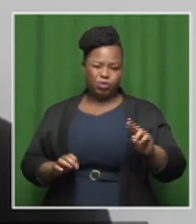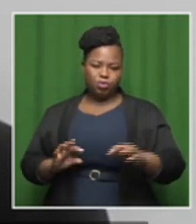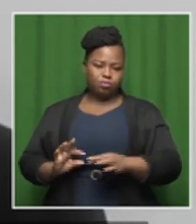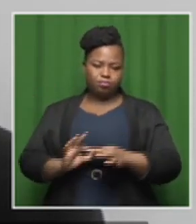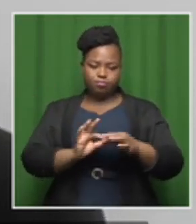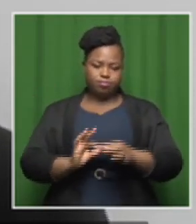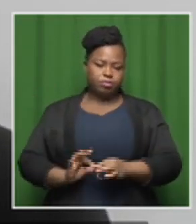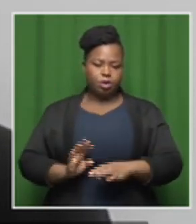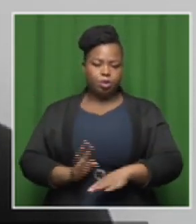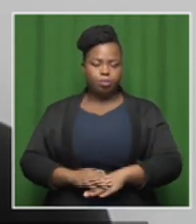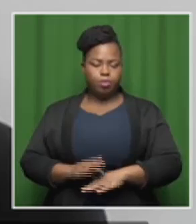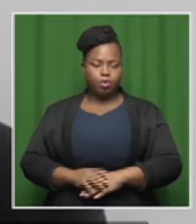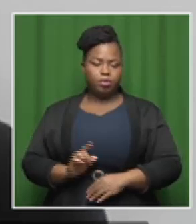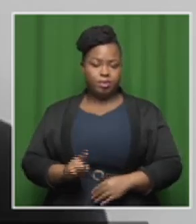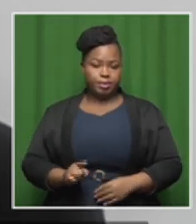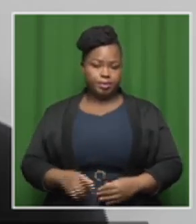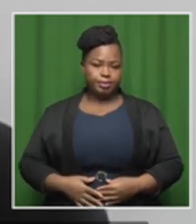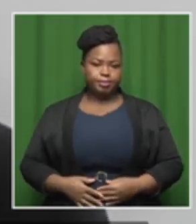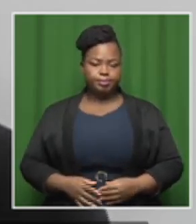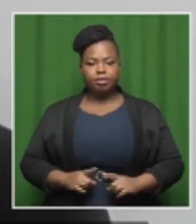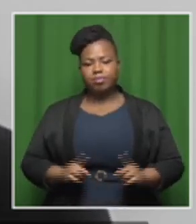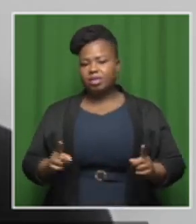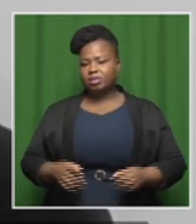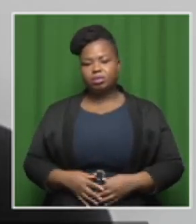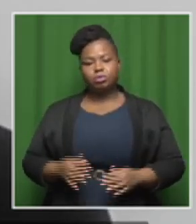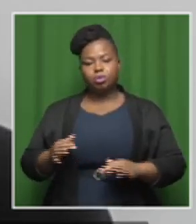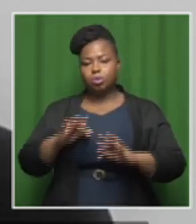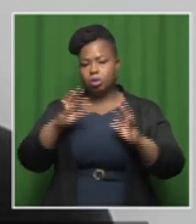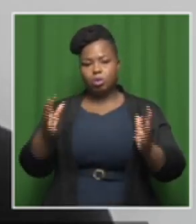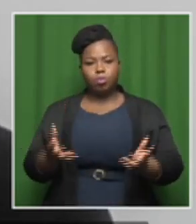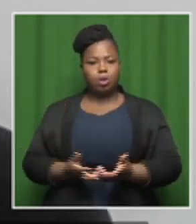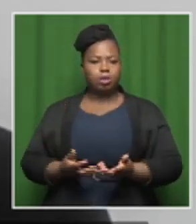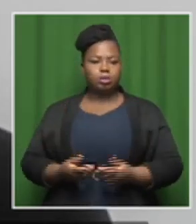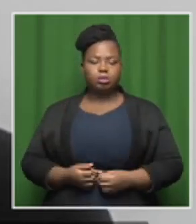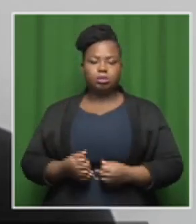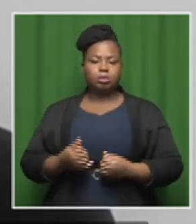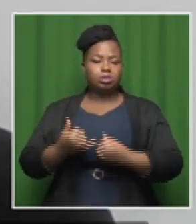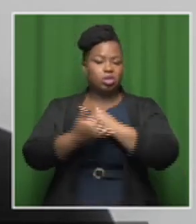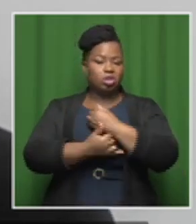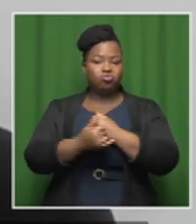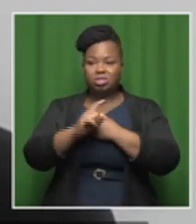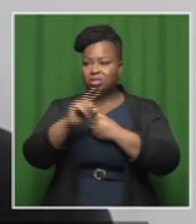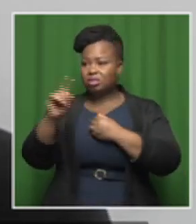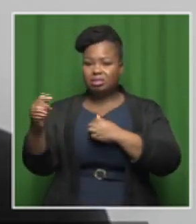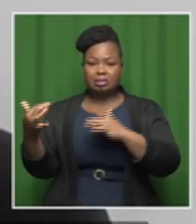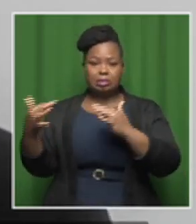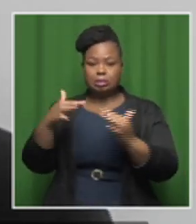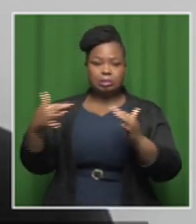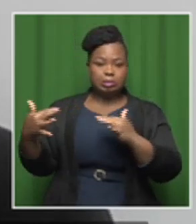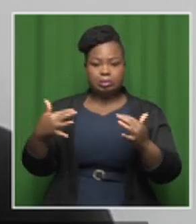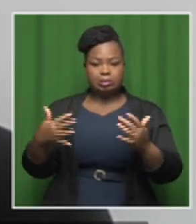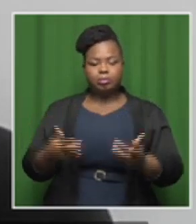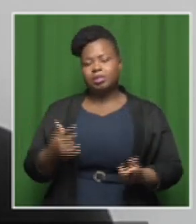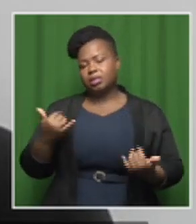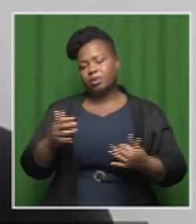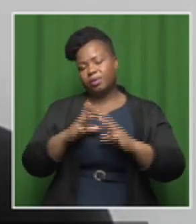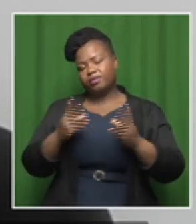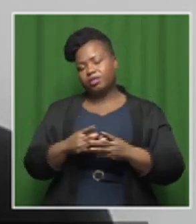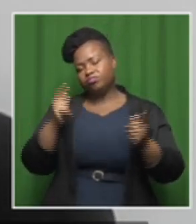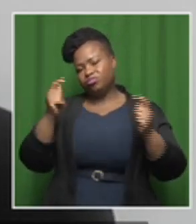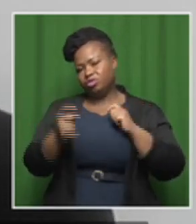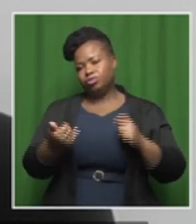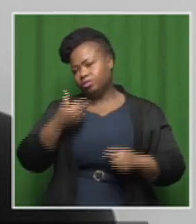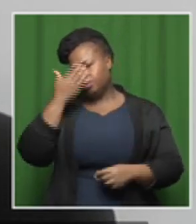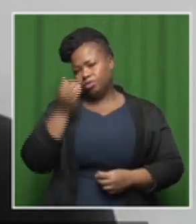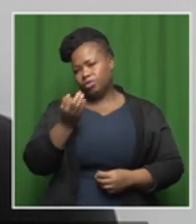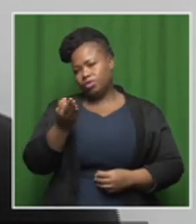on that. But yes, the geopolitics is shifting. I don't think anybody knows which way it's going to go.